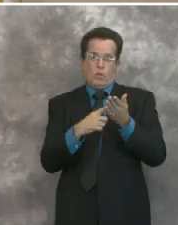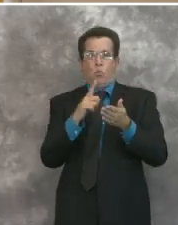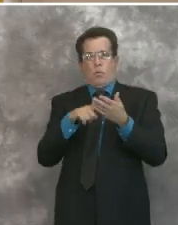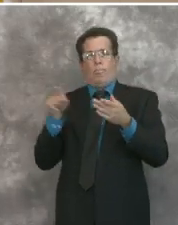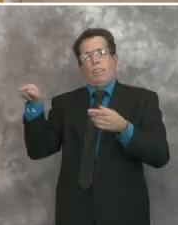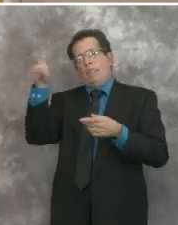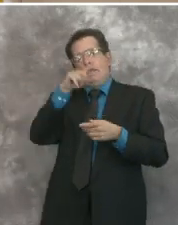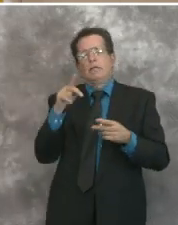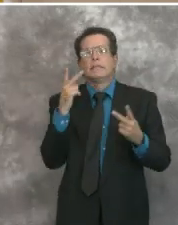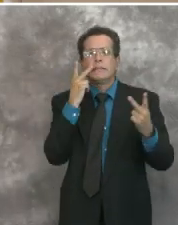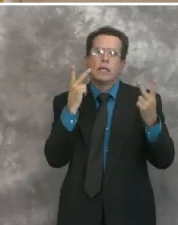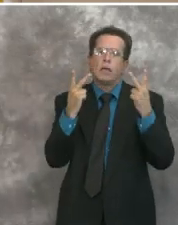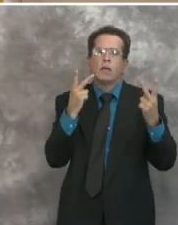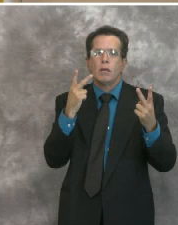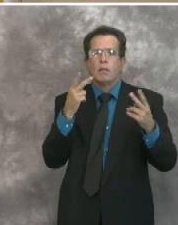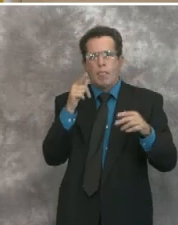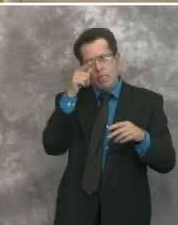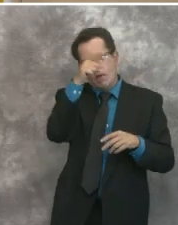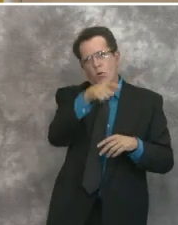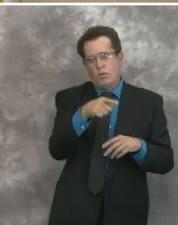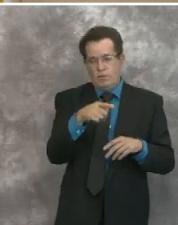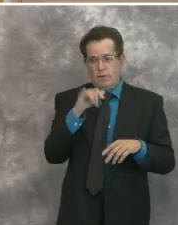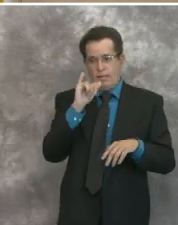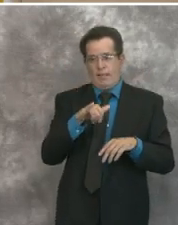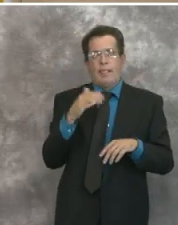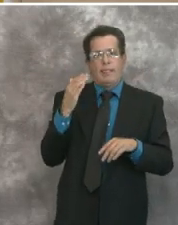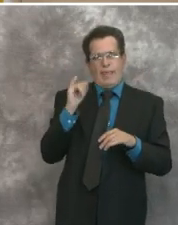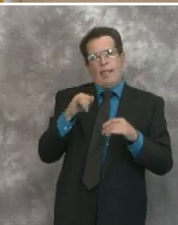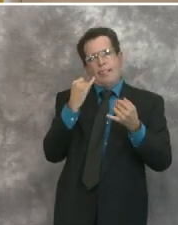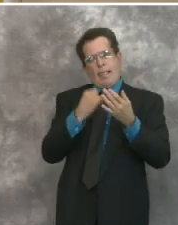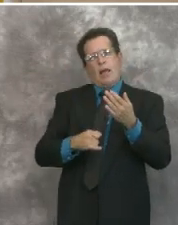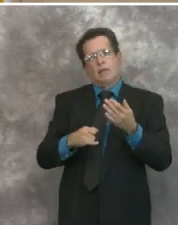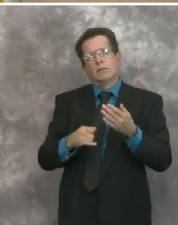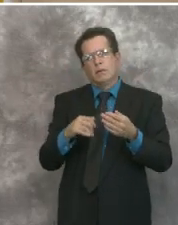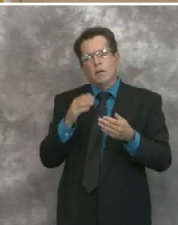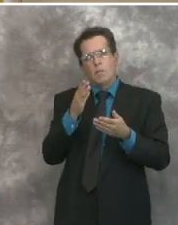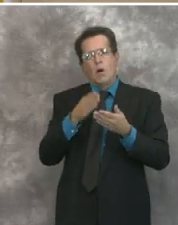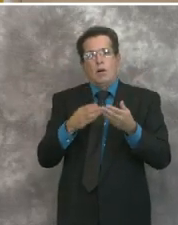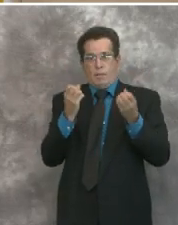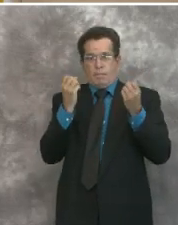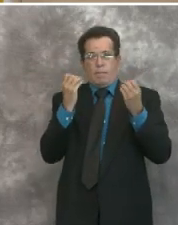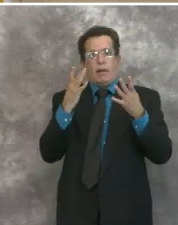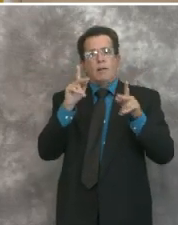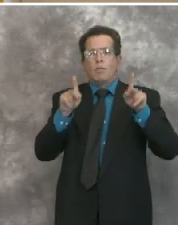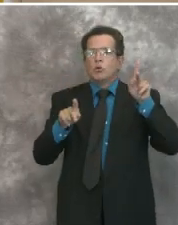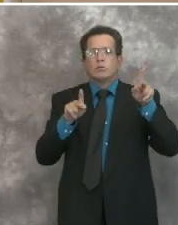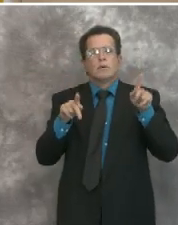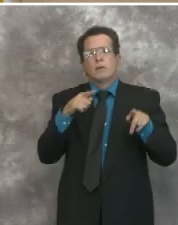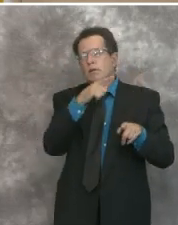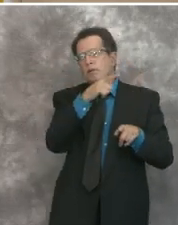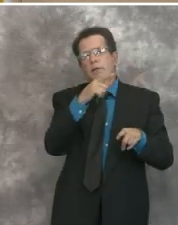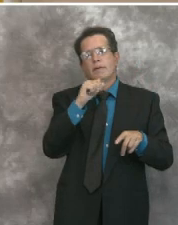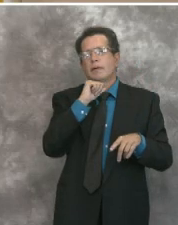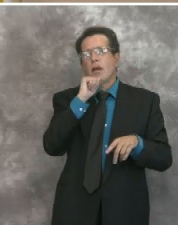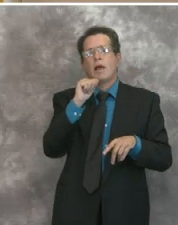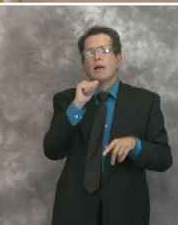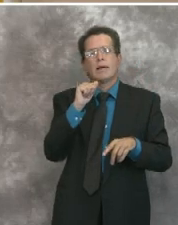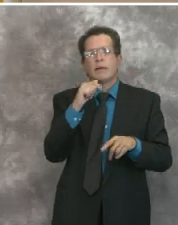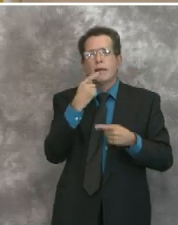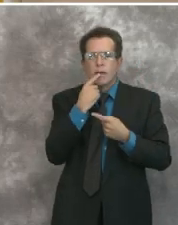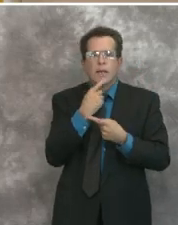border. And just regarding that last component, many times individuals may not declare to